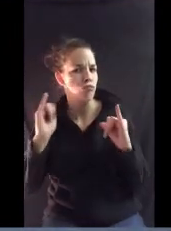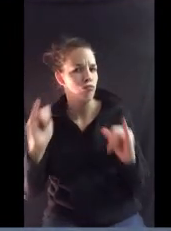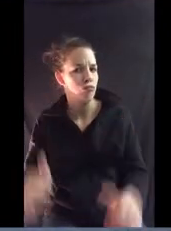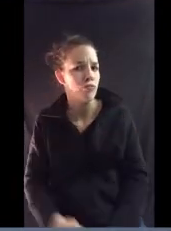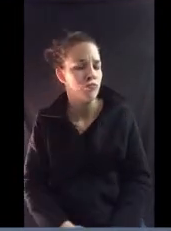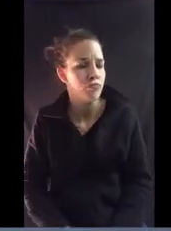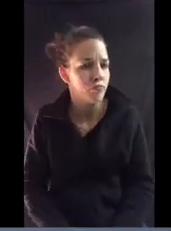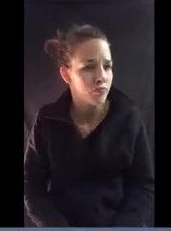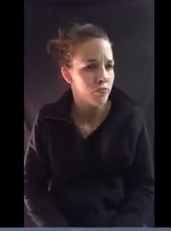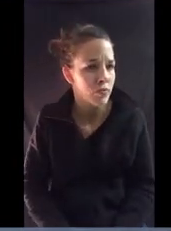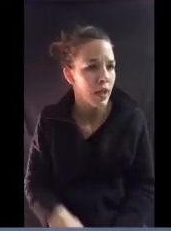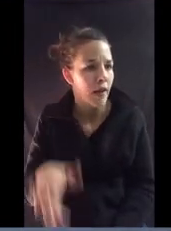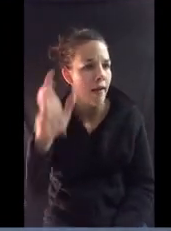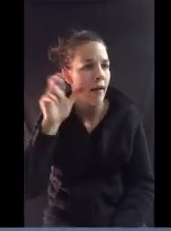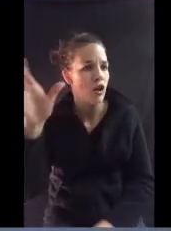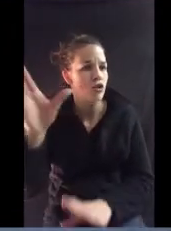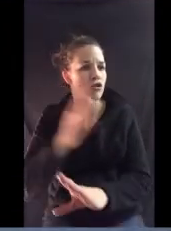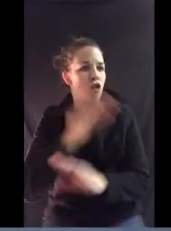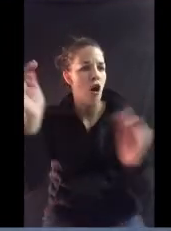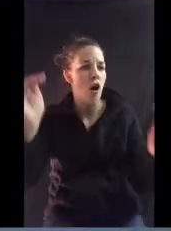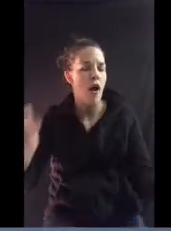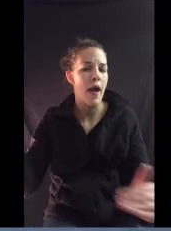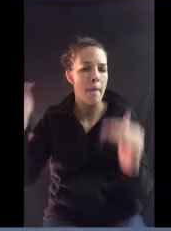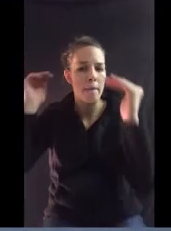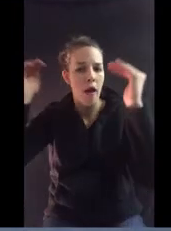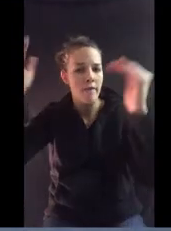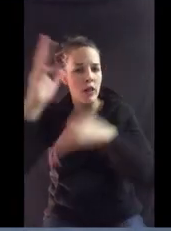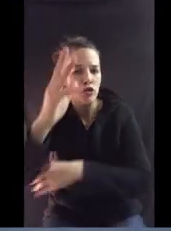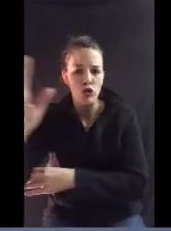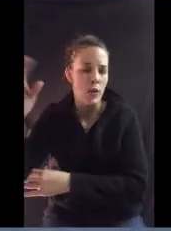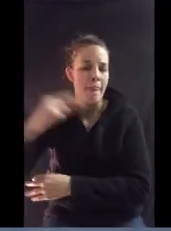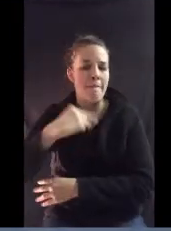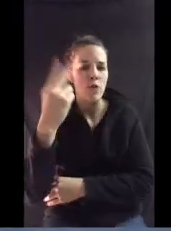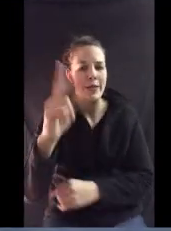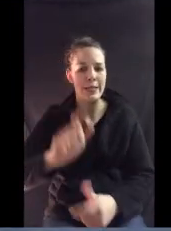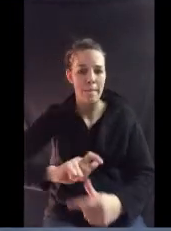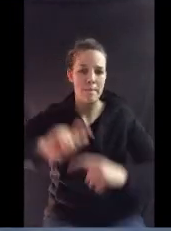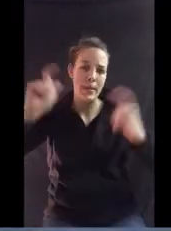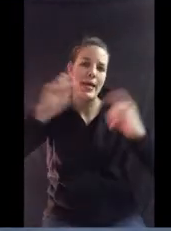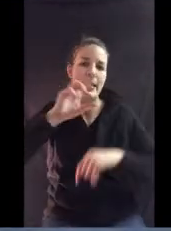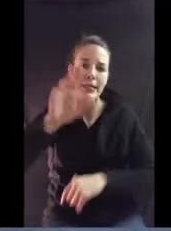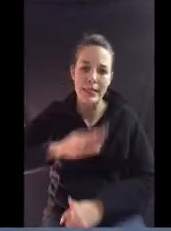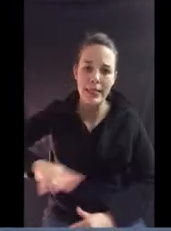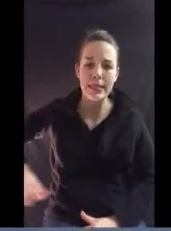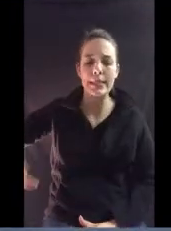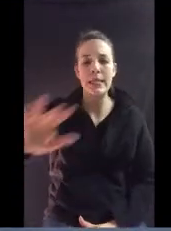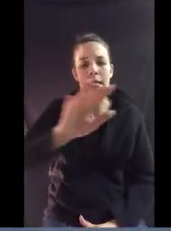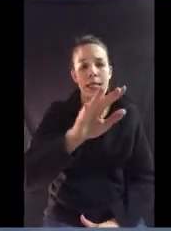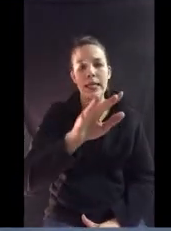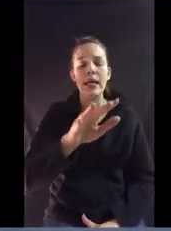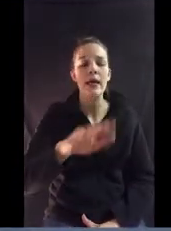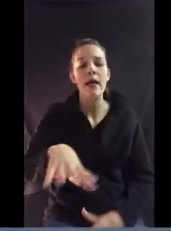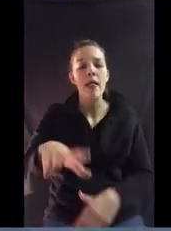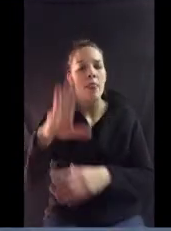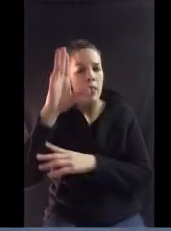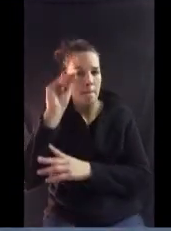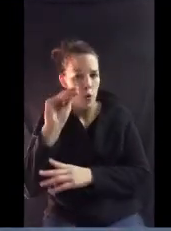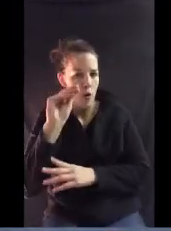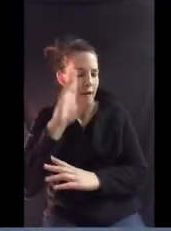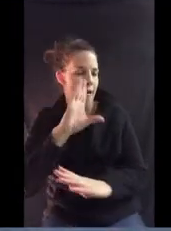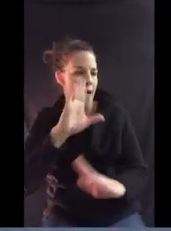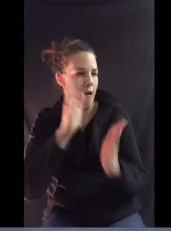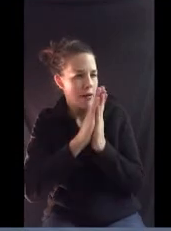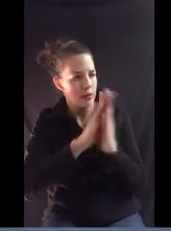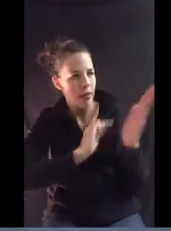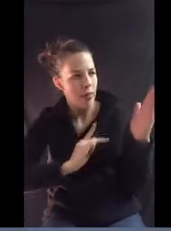what I hear? I hear a song high above the trees with a voice as big as a sea. Then the shepherd